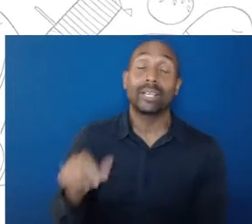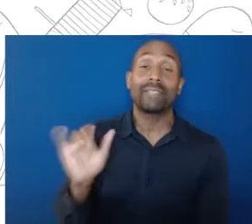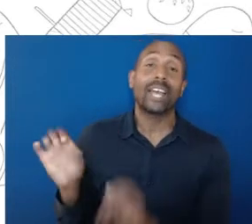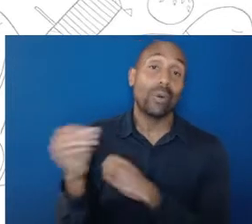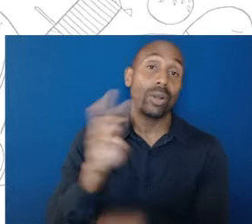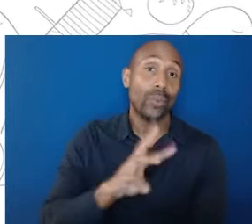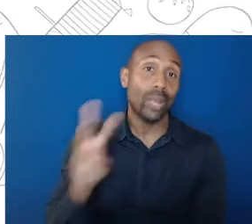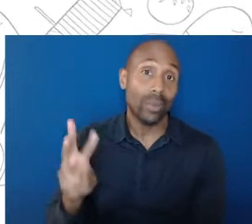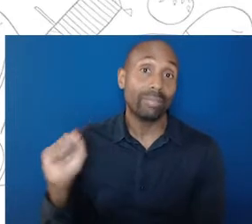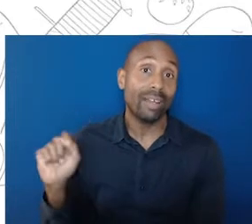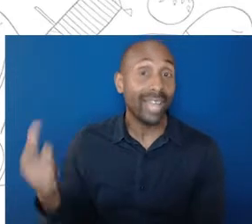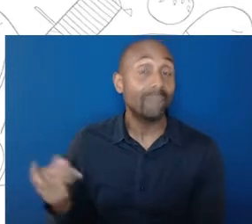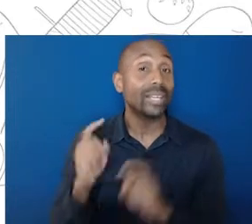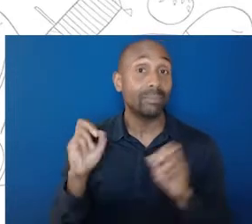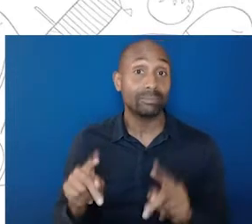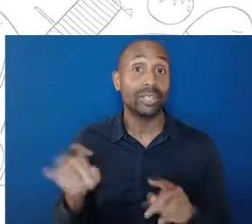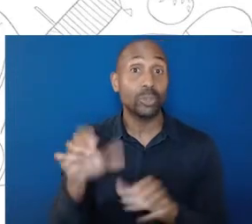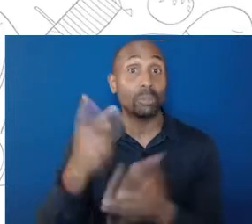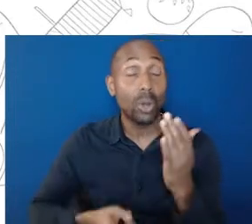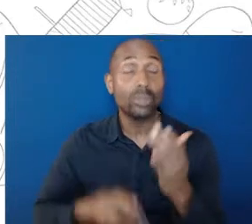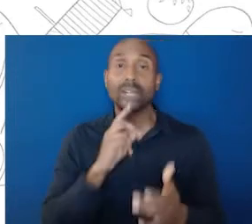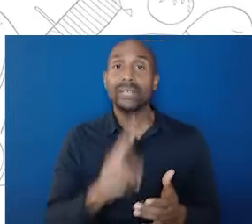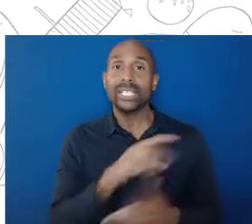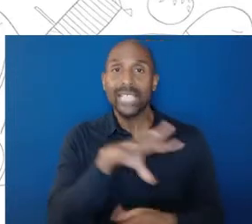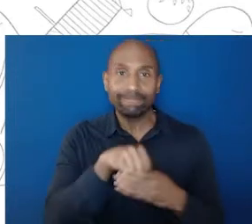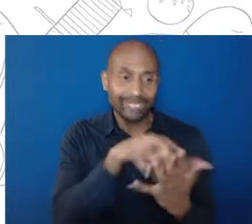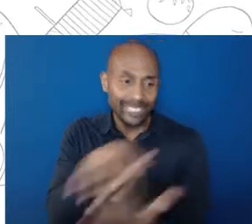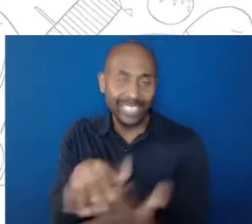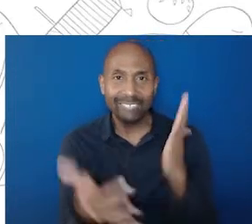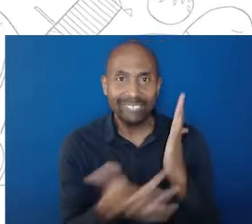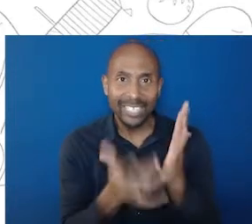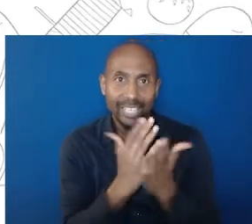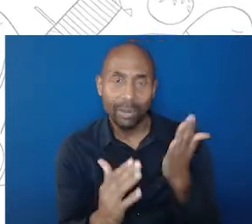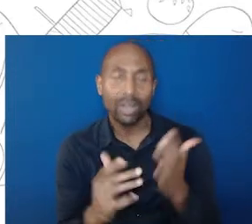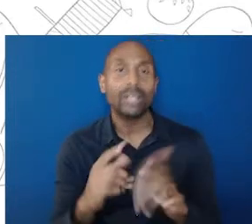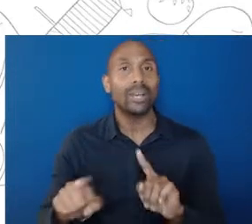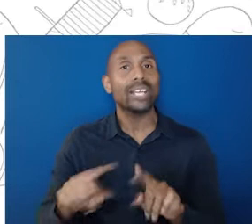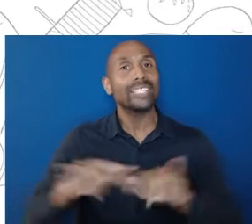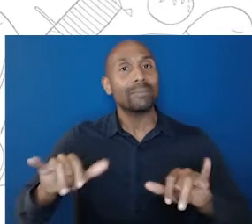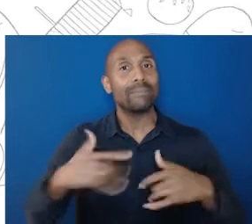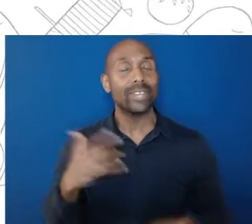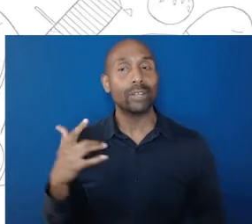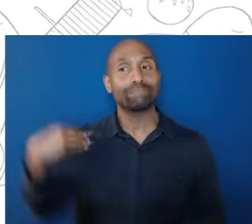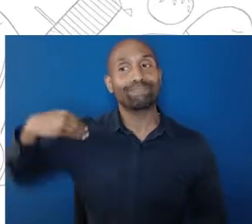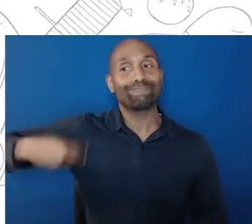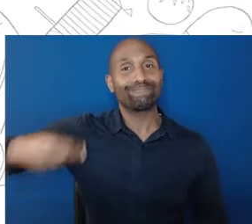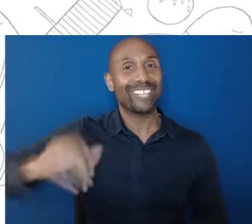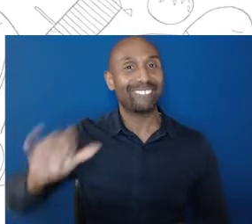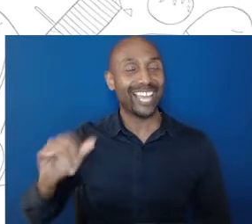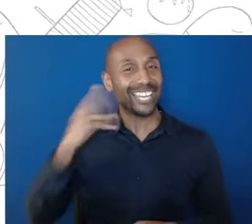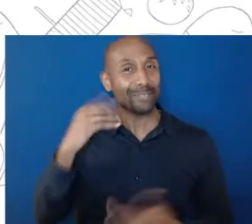opportunity to kind of do both of these things, to dive into the technicalities, but also have that feeling of the torch being passed. There's so